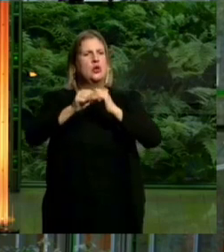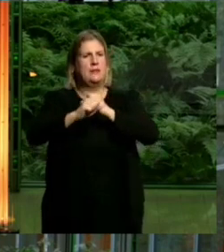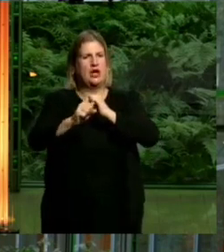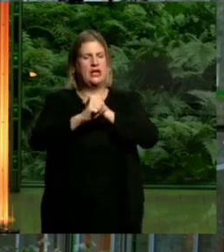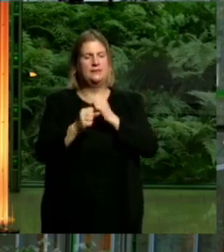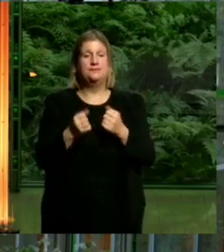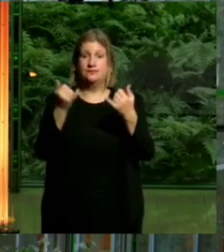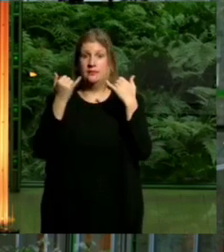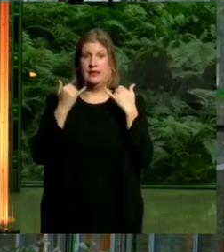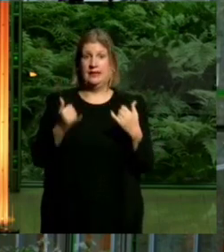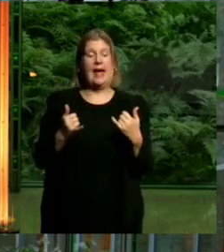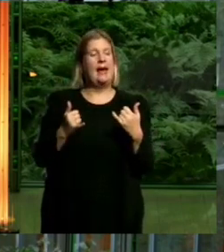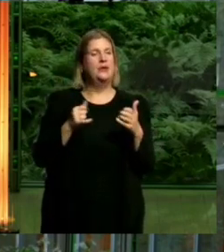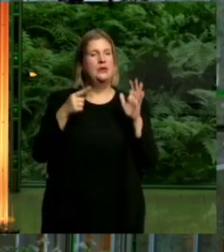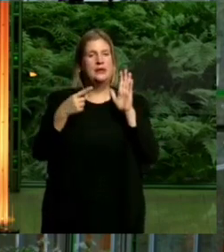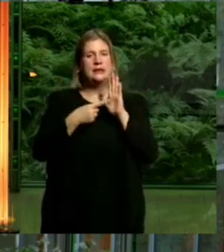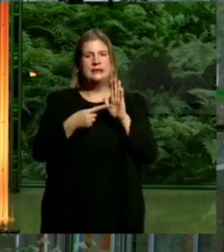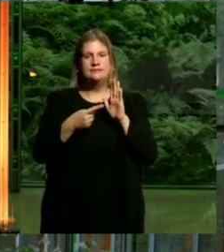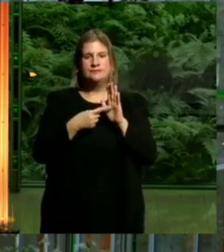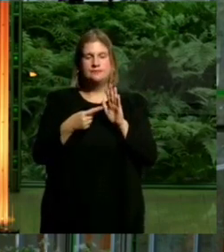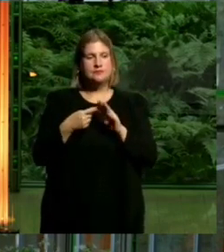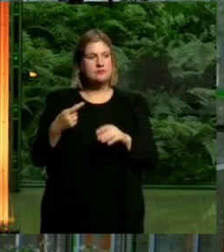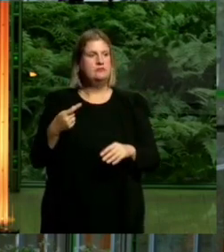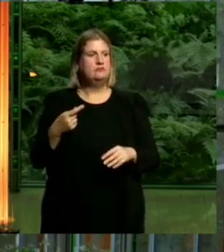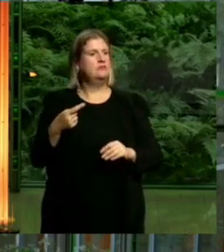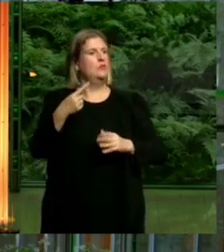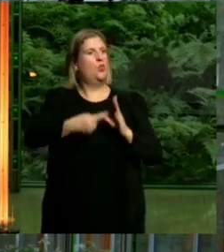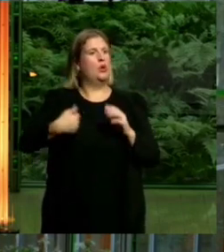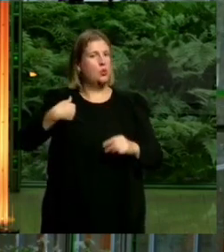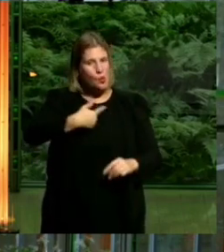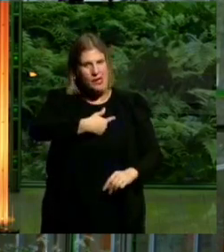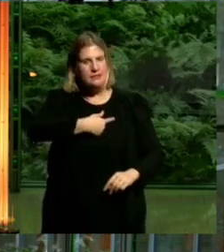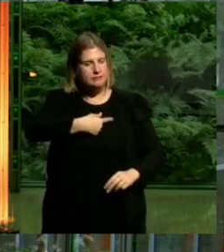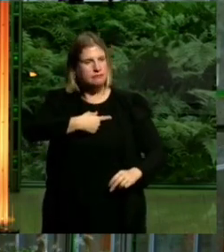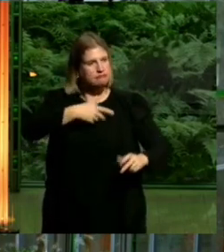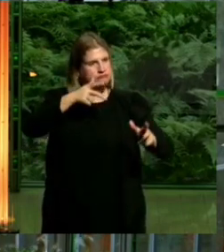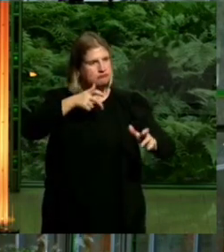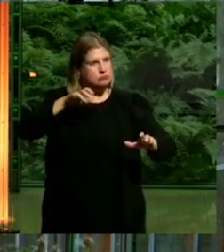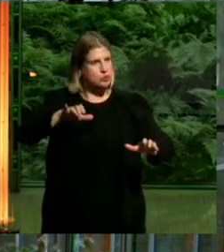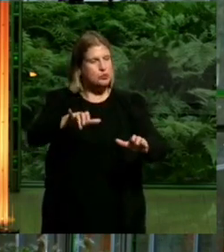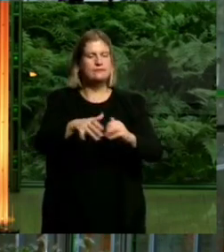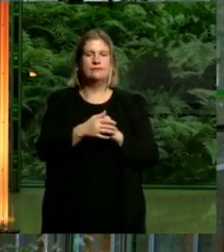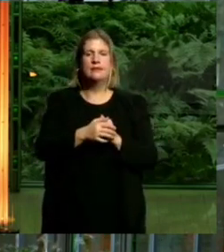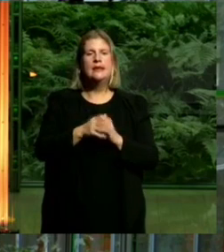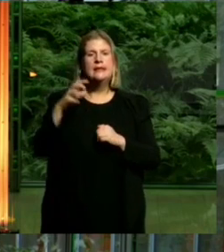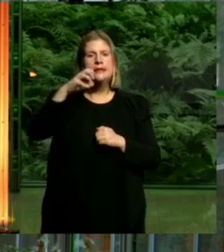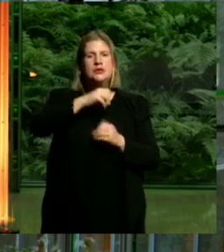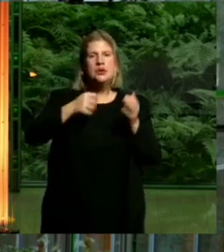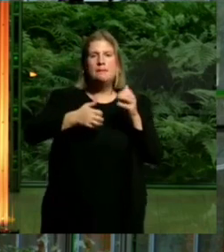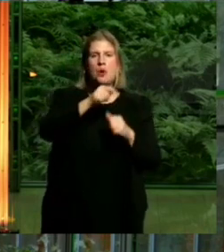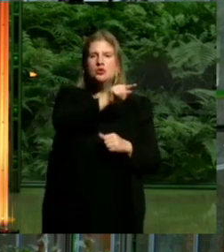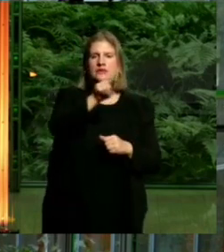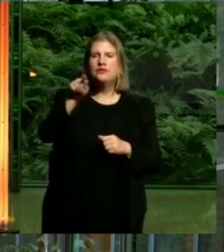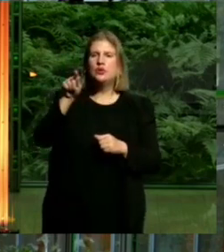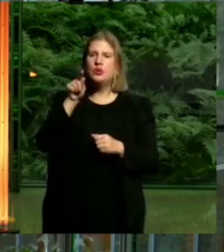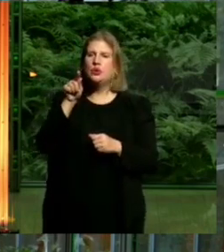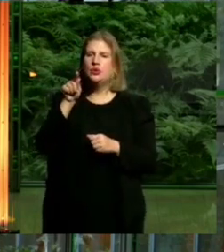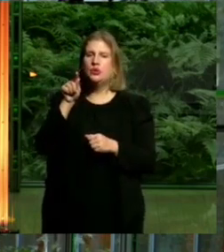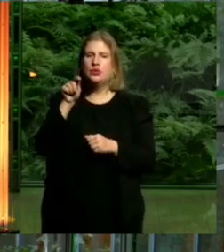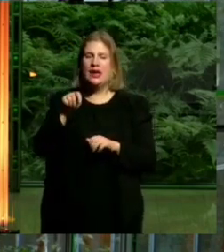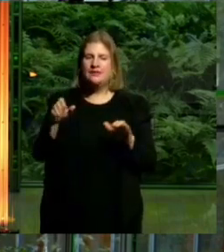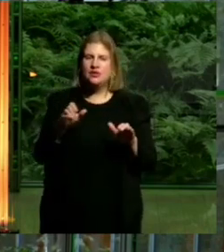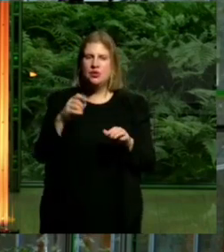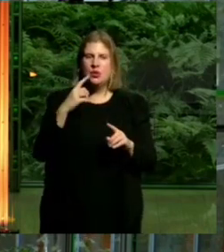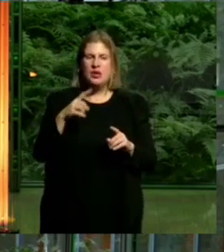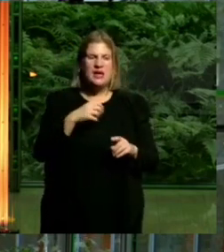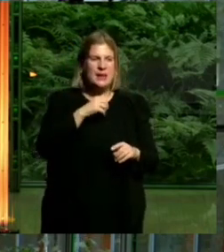into an example where we have to deal with. All of it, I assume most of you have to deal with some sort of missing or